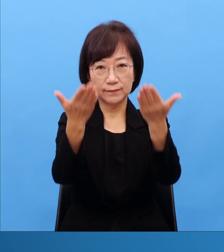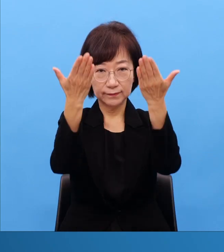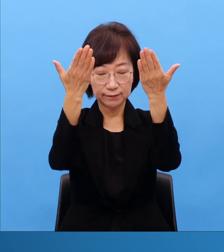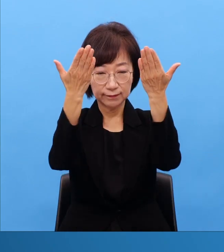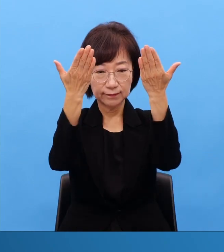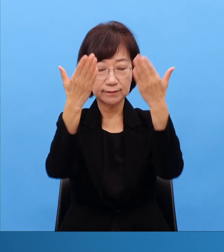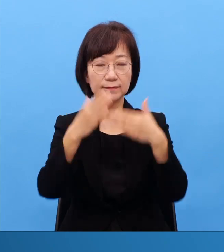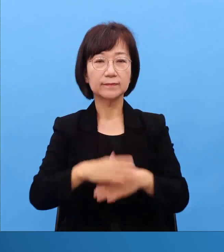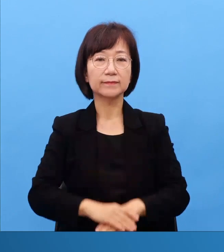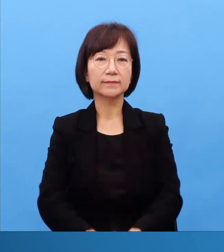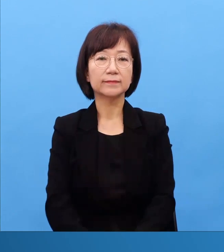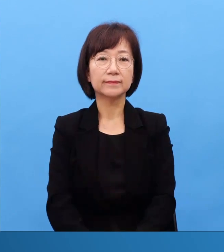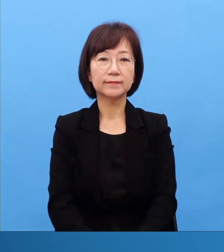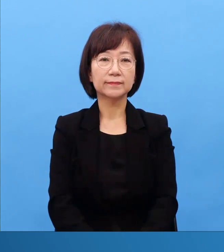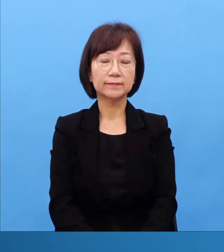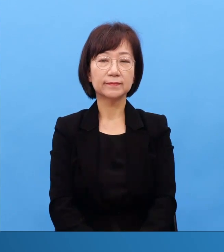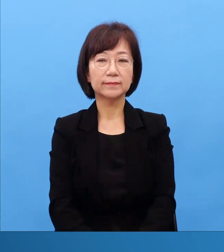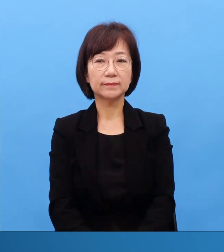truth. Amen.